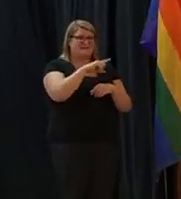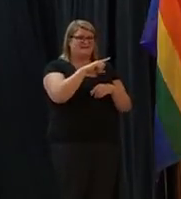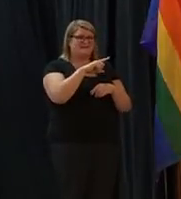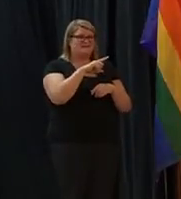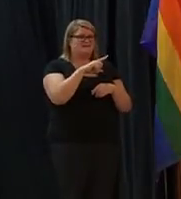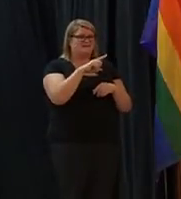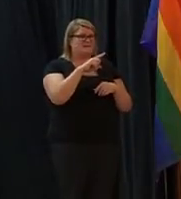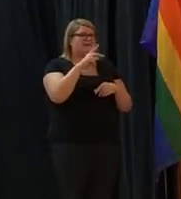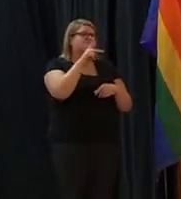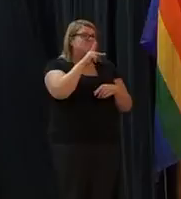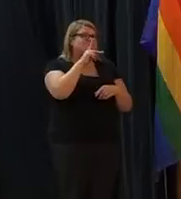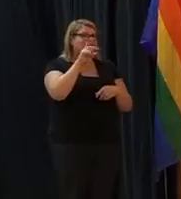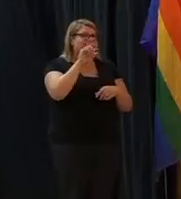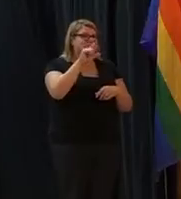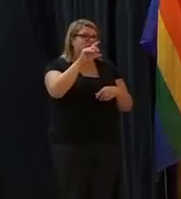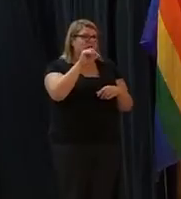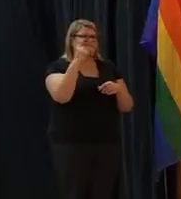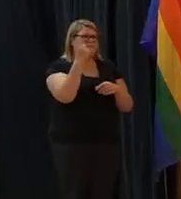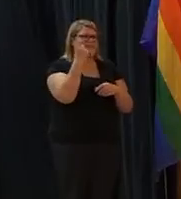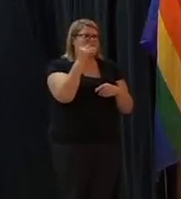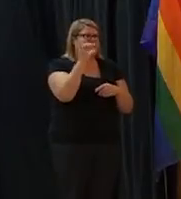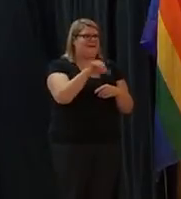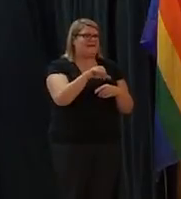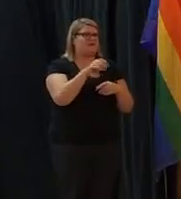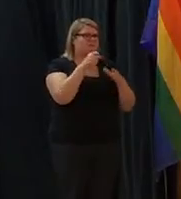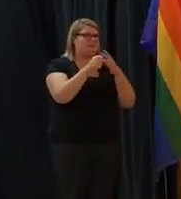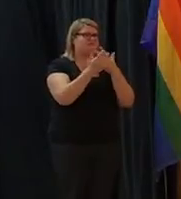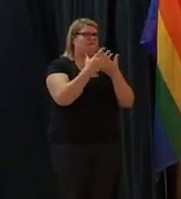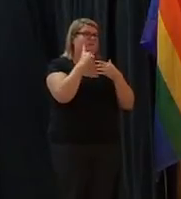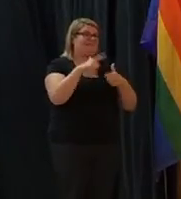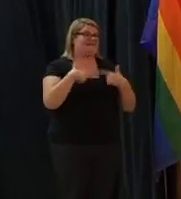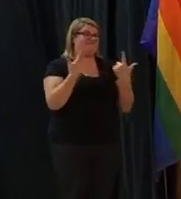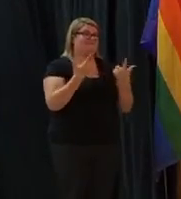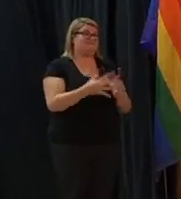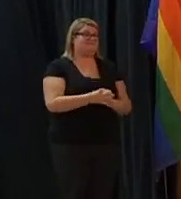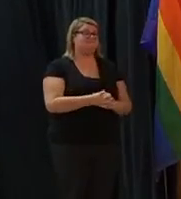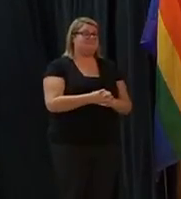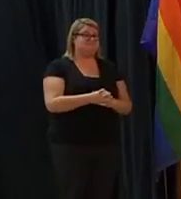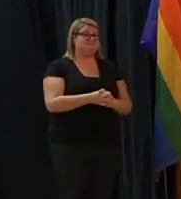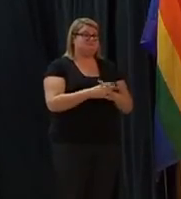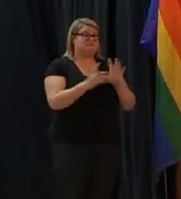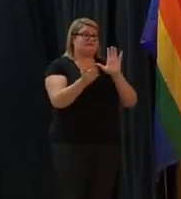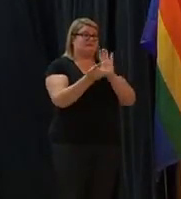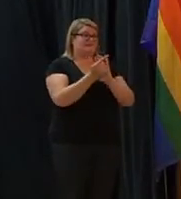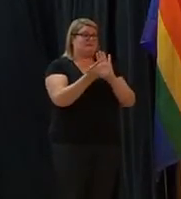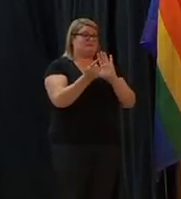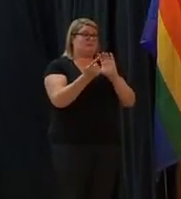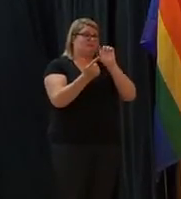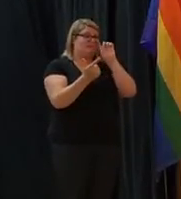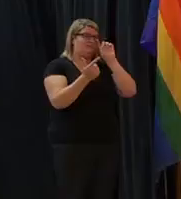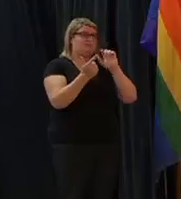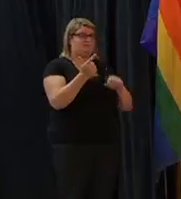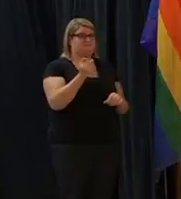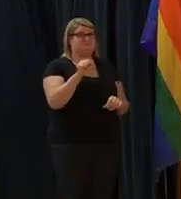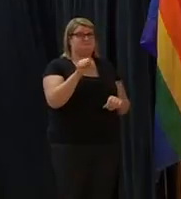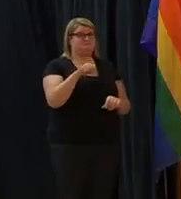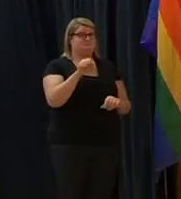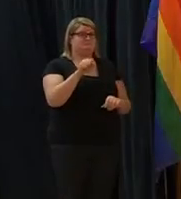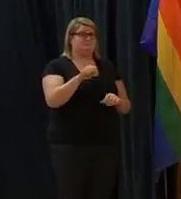for having sex, you could go to jail for life. So basically, so technically, that's the interpretation.